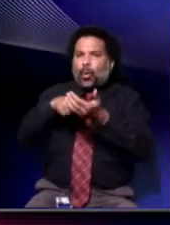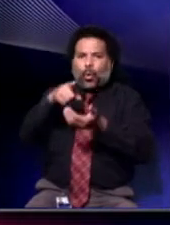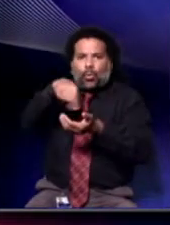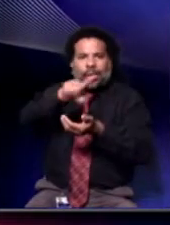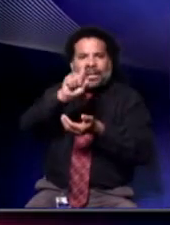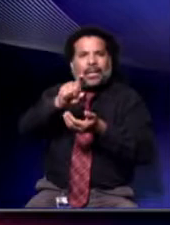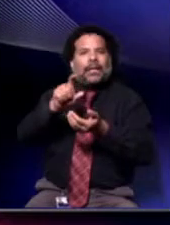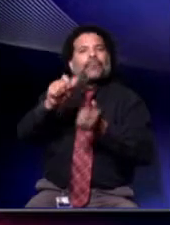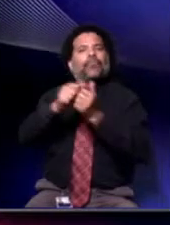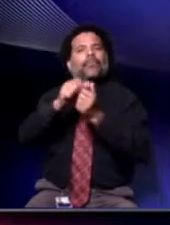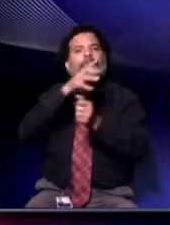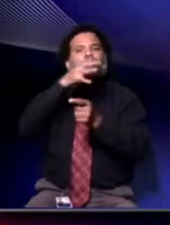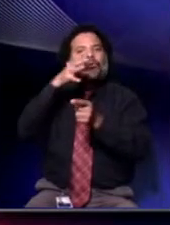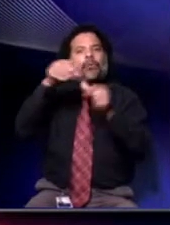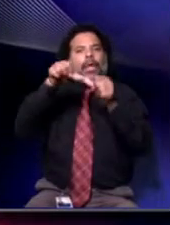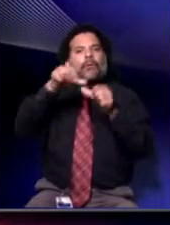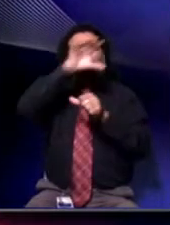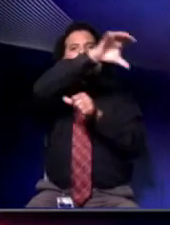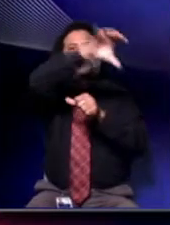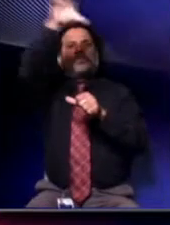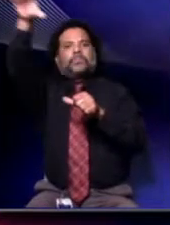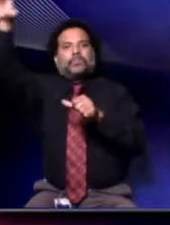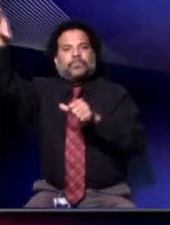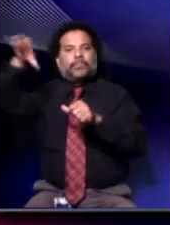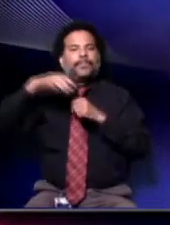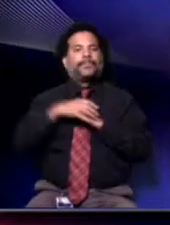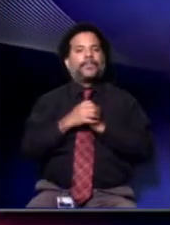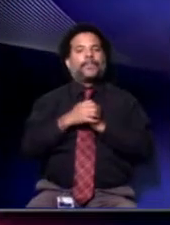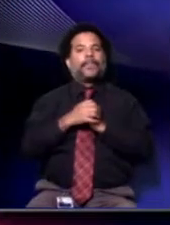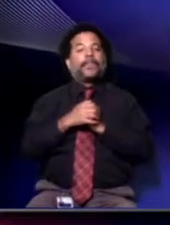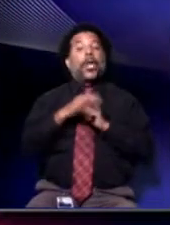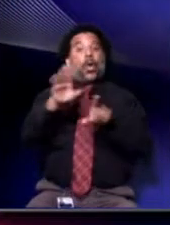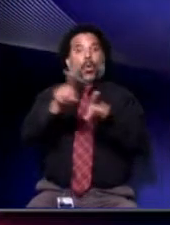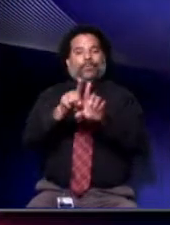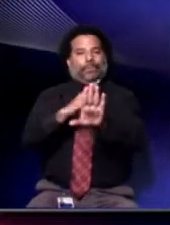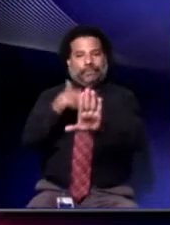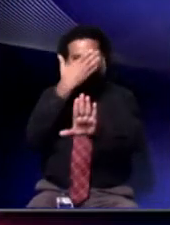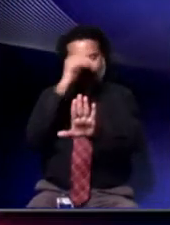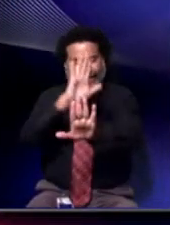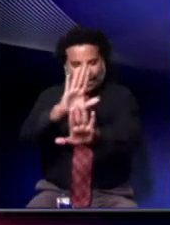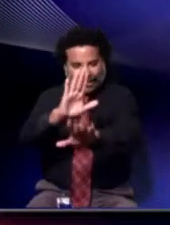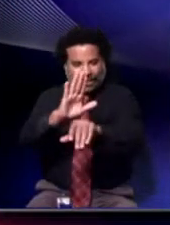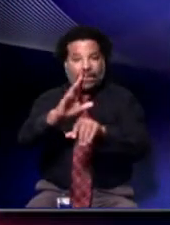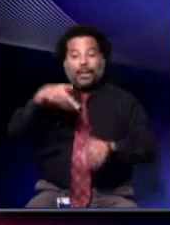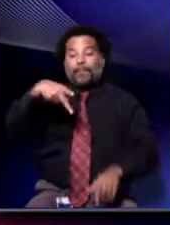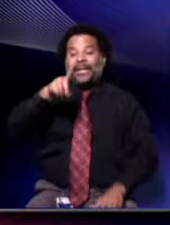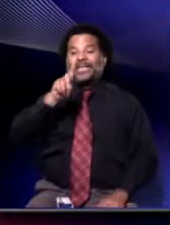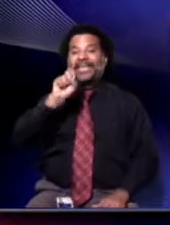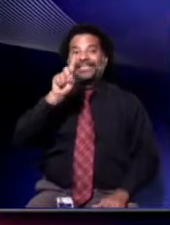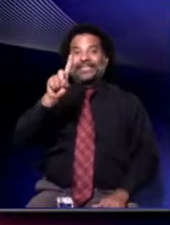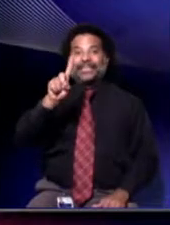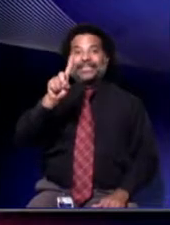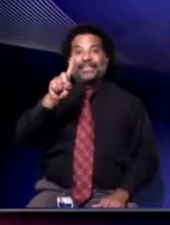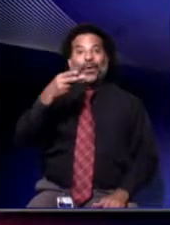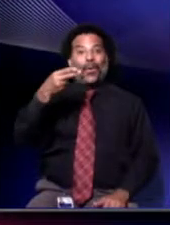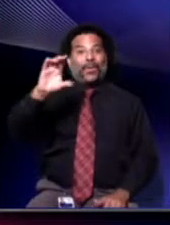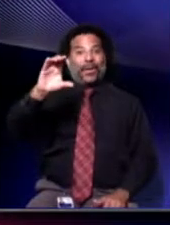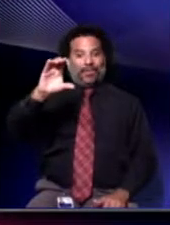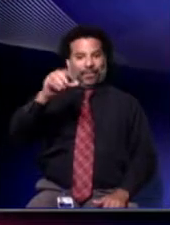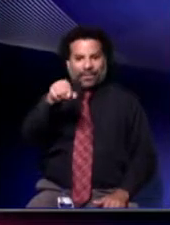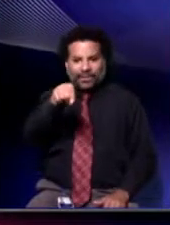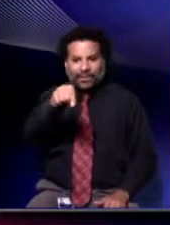rural needs. Ooh, and I'd be remiss if I forgot about, don't forget PDSD's homecoming